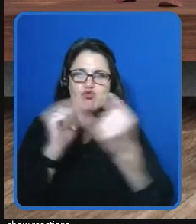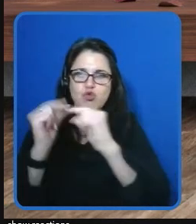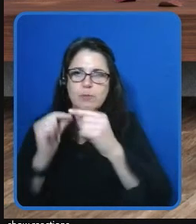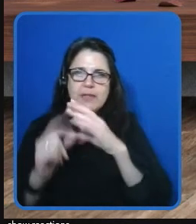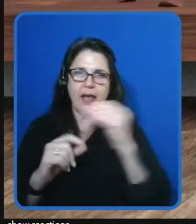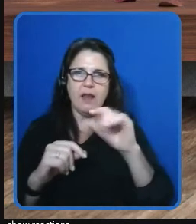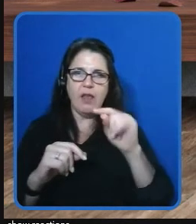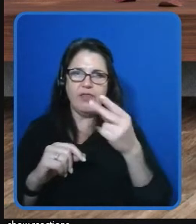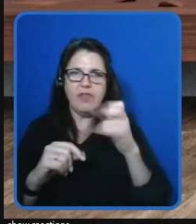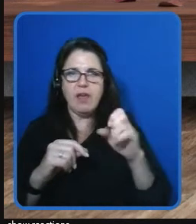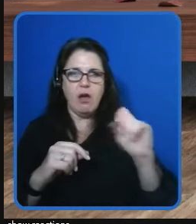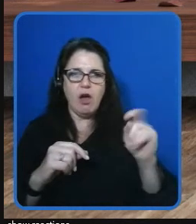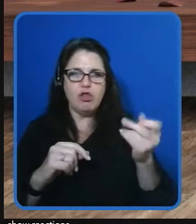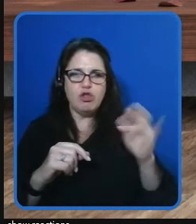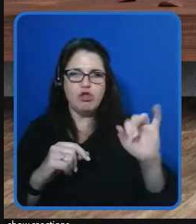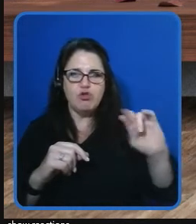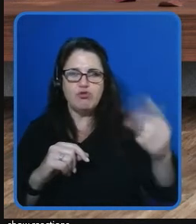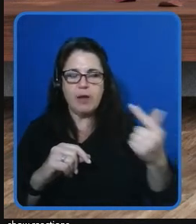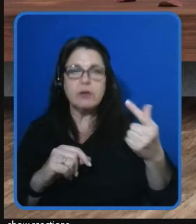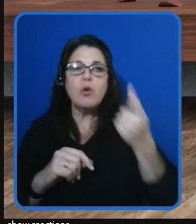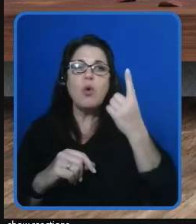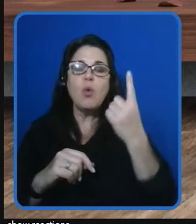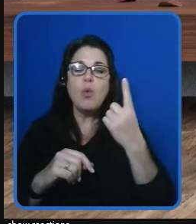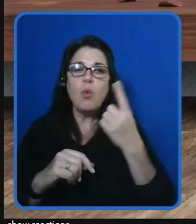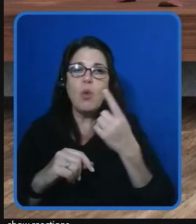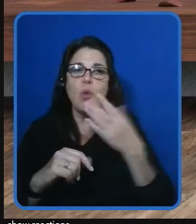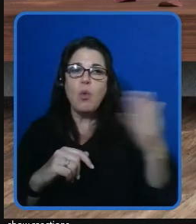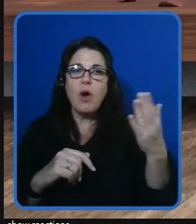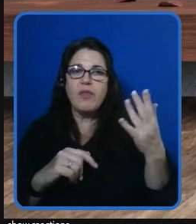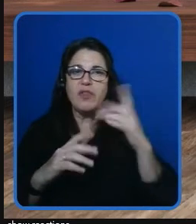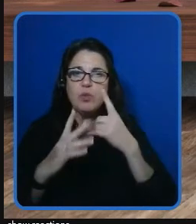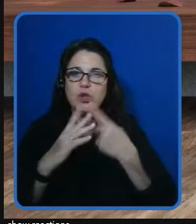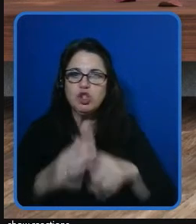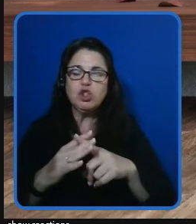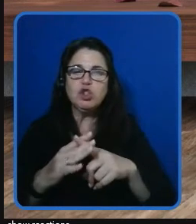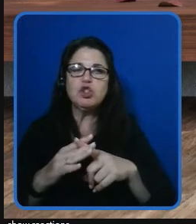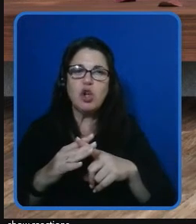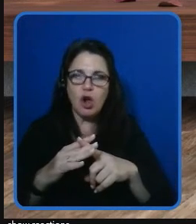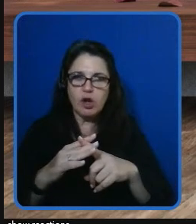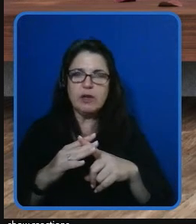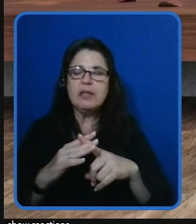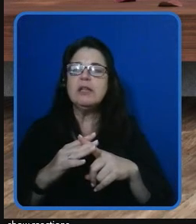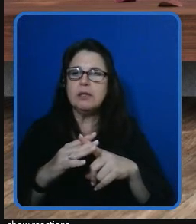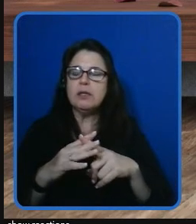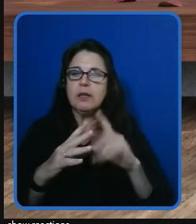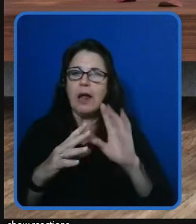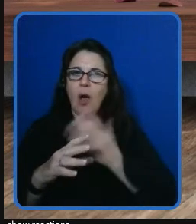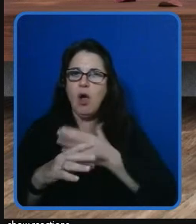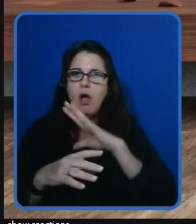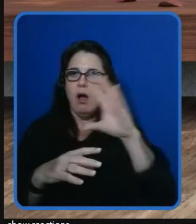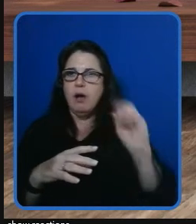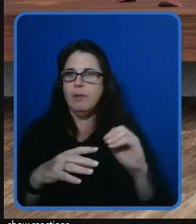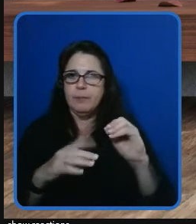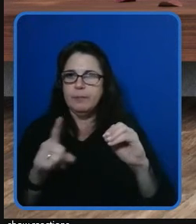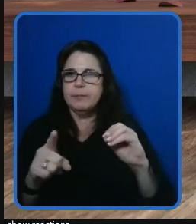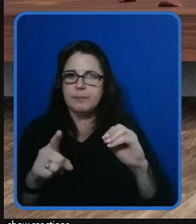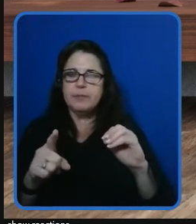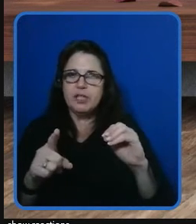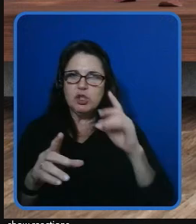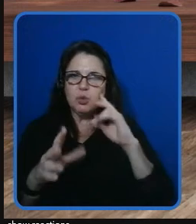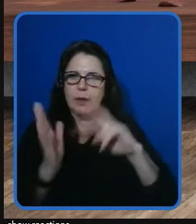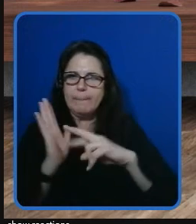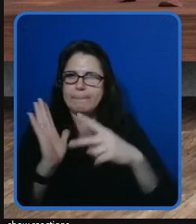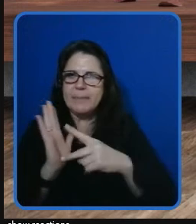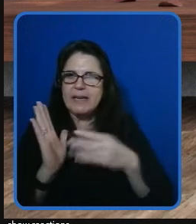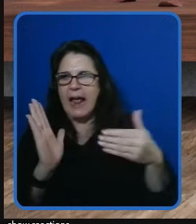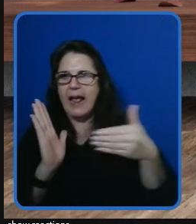we became, as we started as a company really investigating what it means to be an anti-racist organization, we started